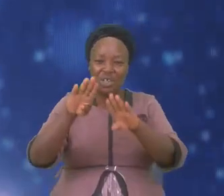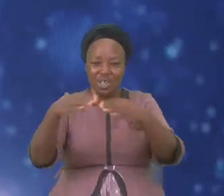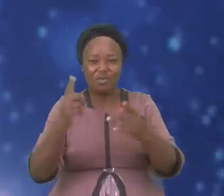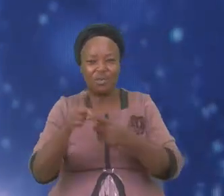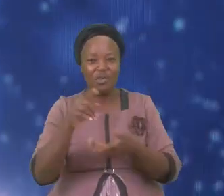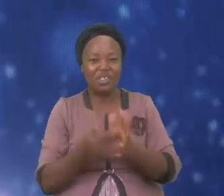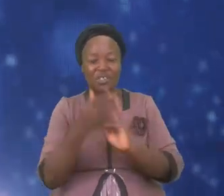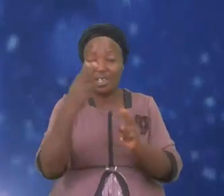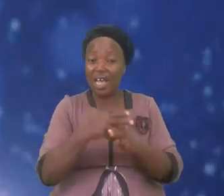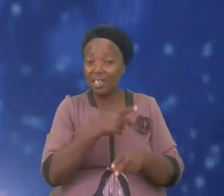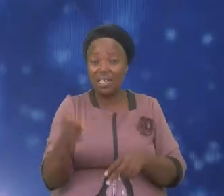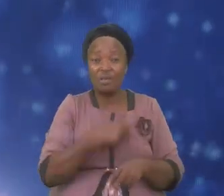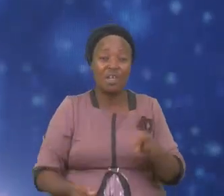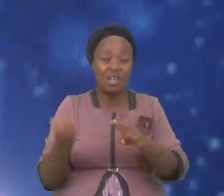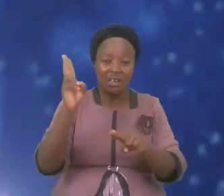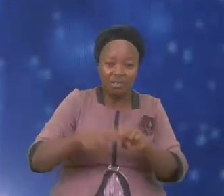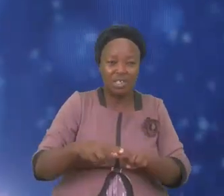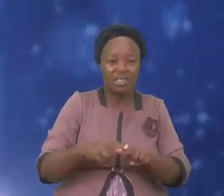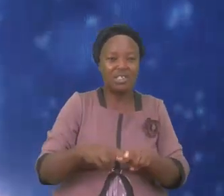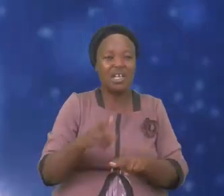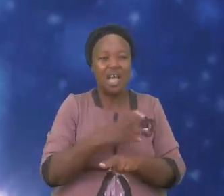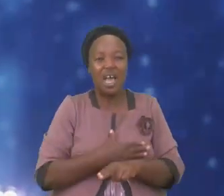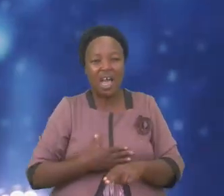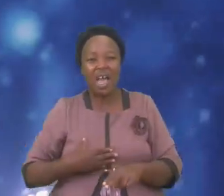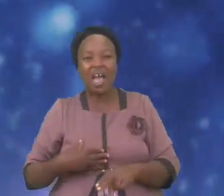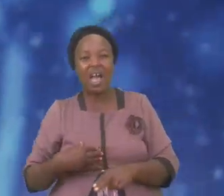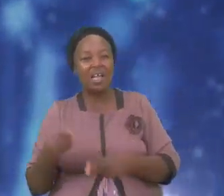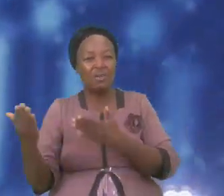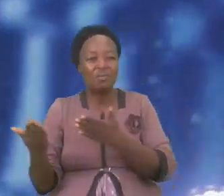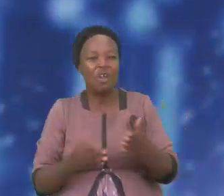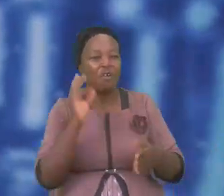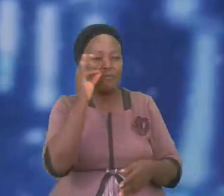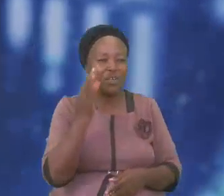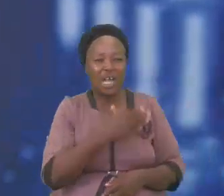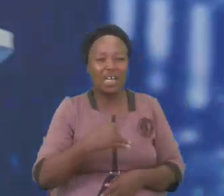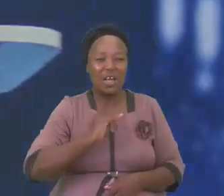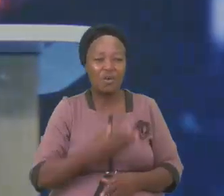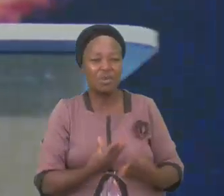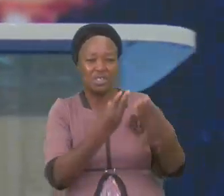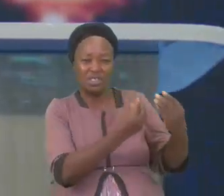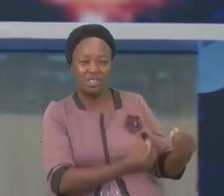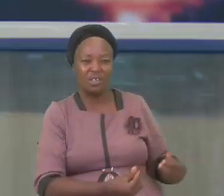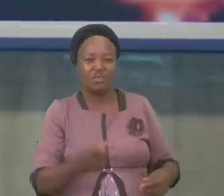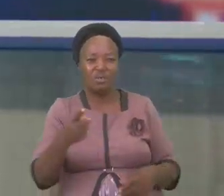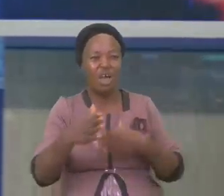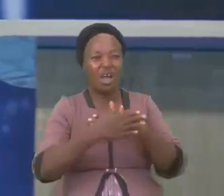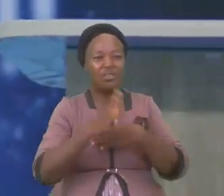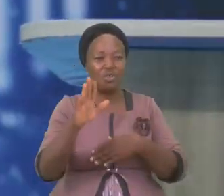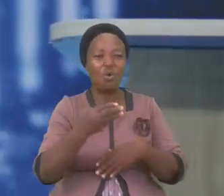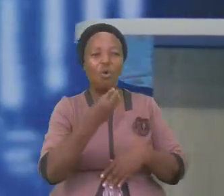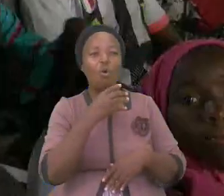will say to you, after your old estates, before I explain that, give me a